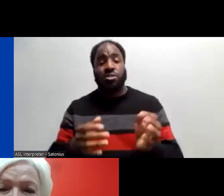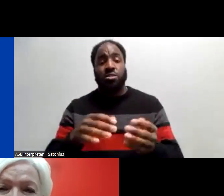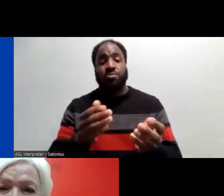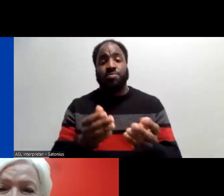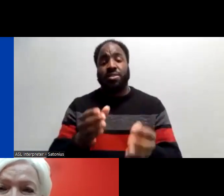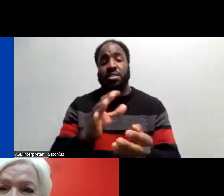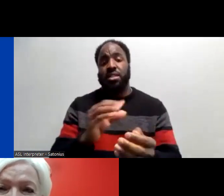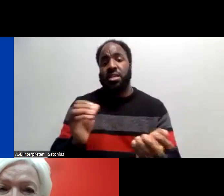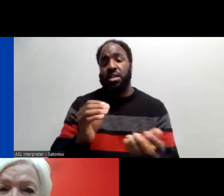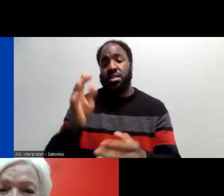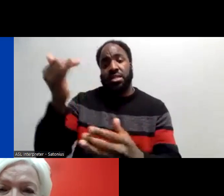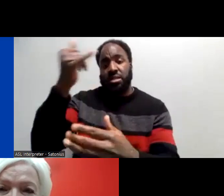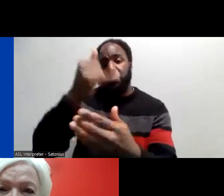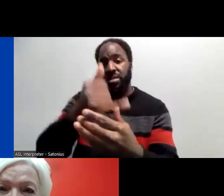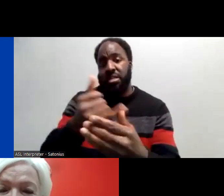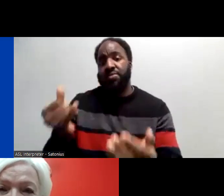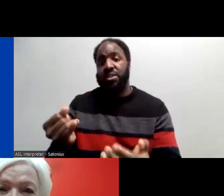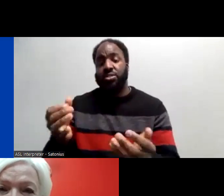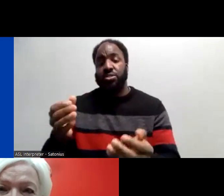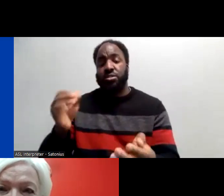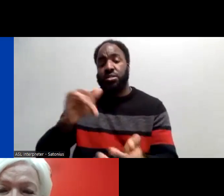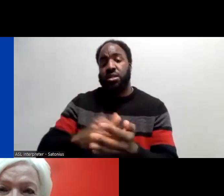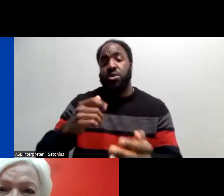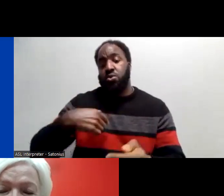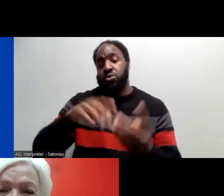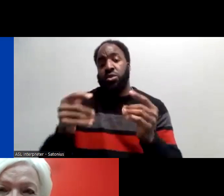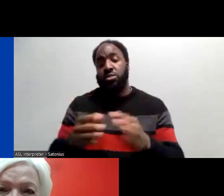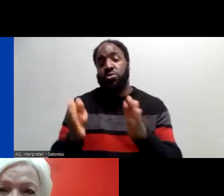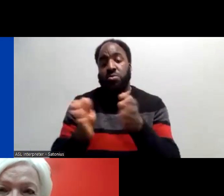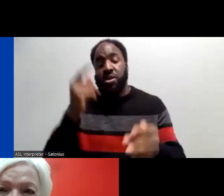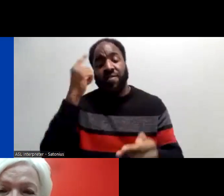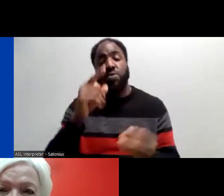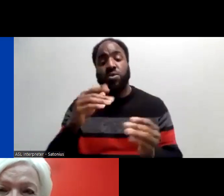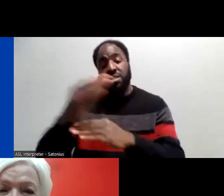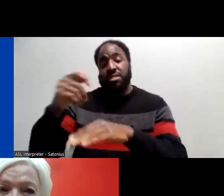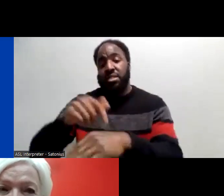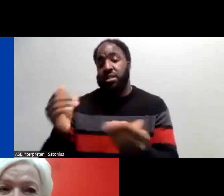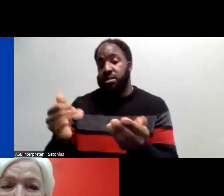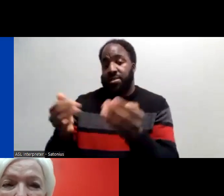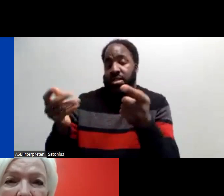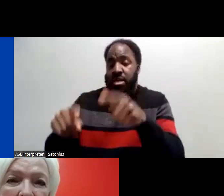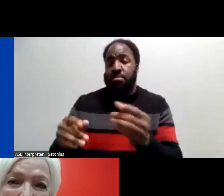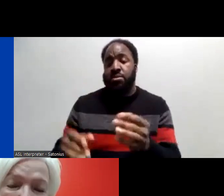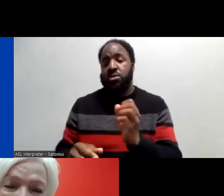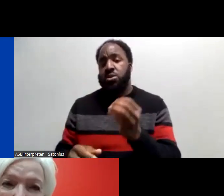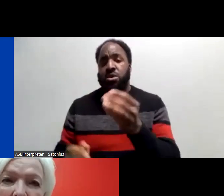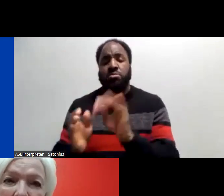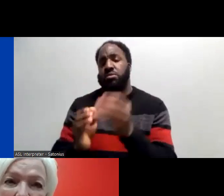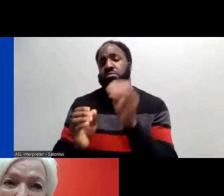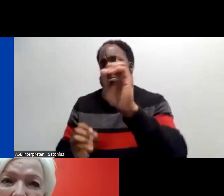the interventions that we're trying that will better prepare us for the next time this happens. So I just put that out there as a category to think about.